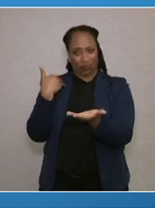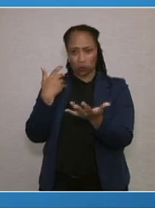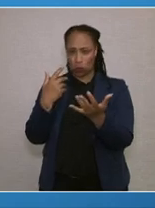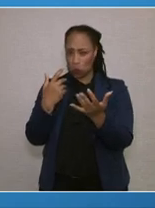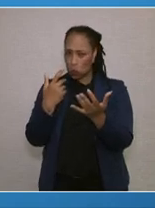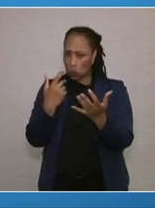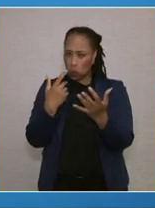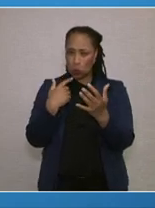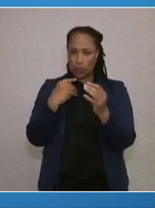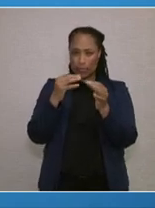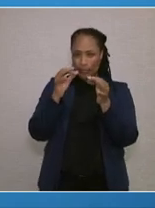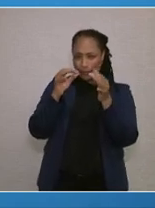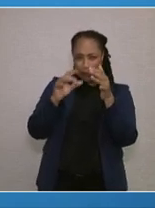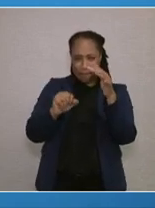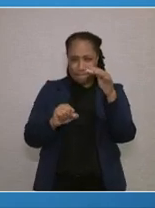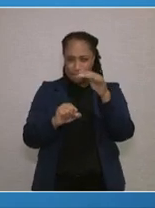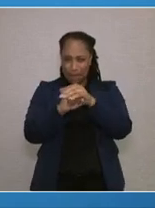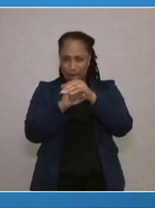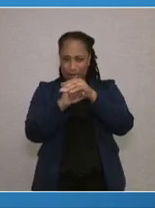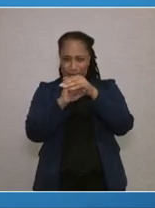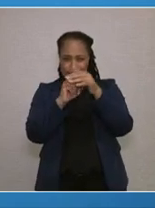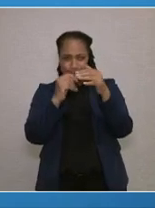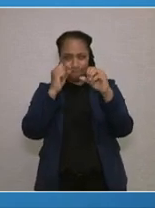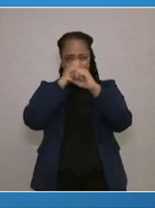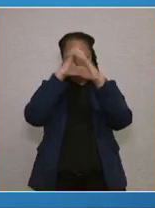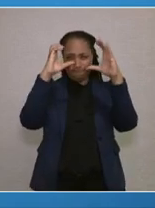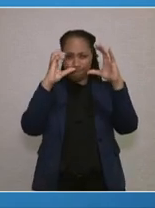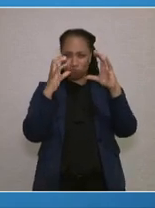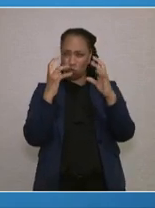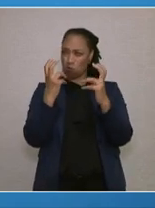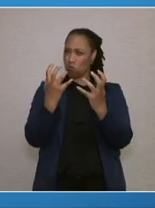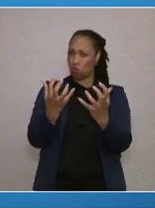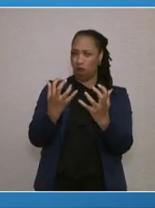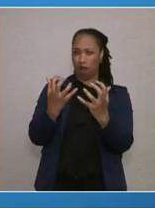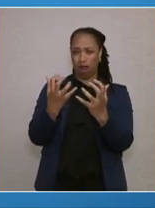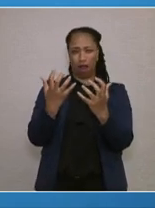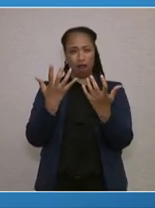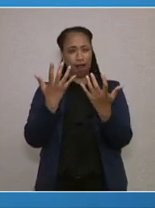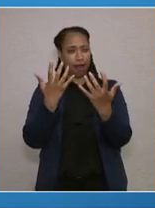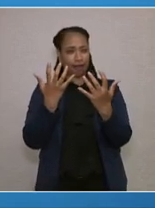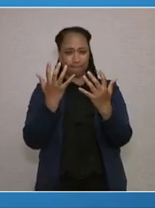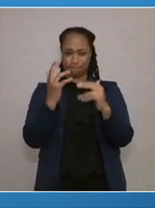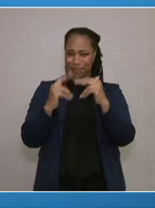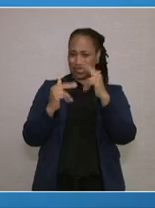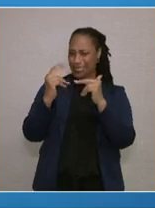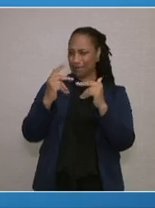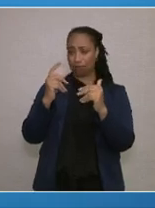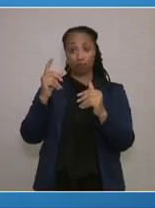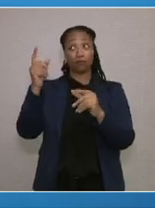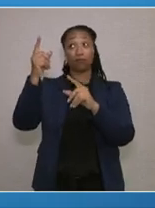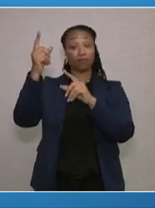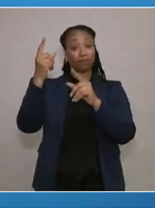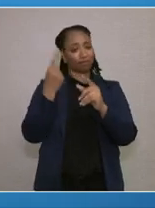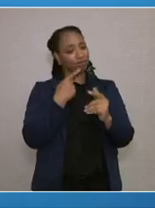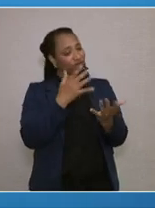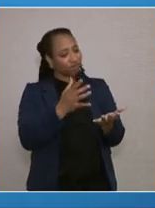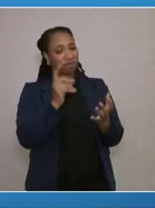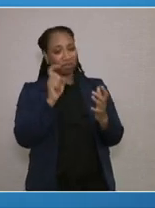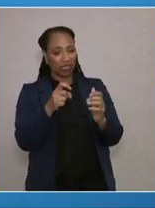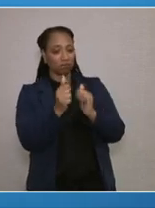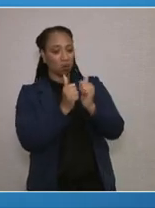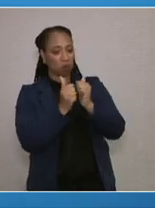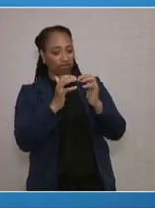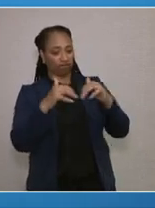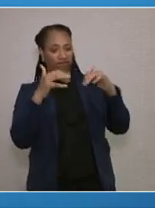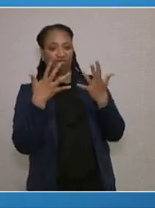was a stadium or other sports uses. But for the district, we wanted to recapture that land, like you